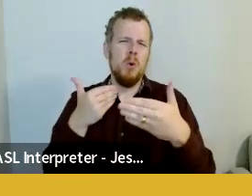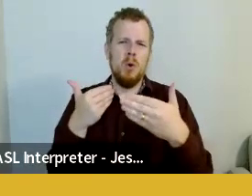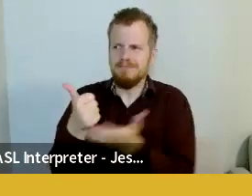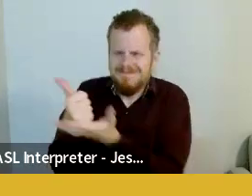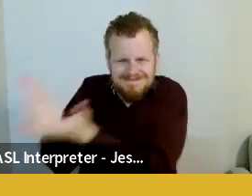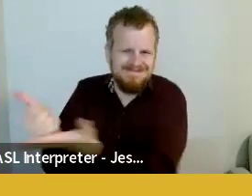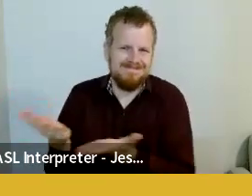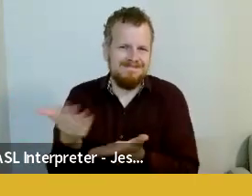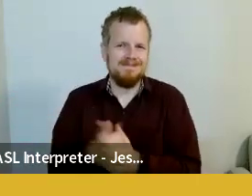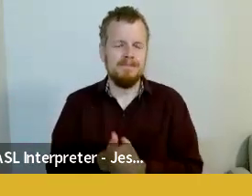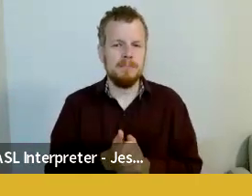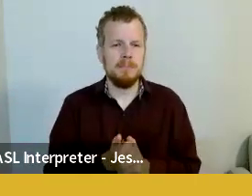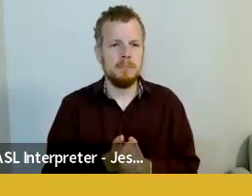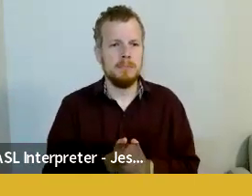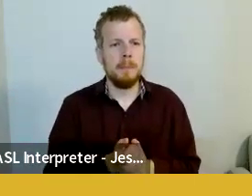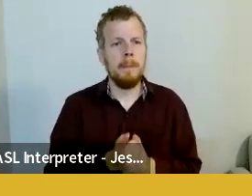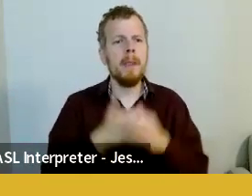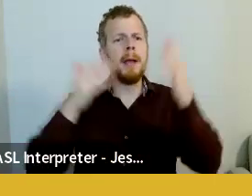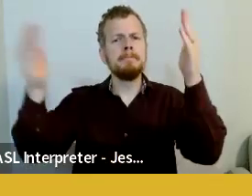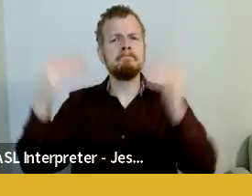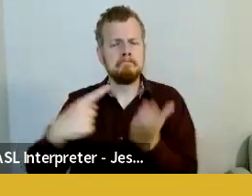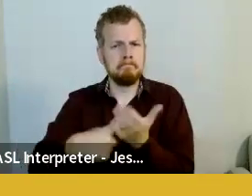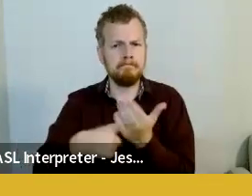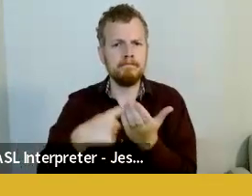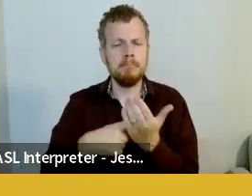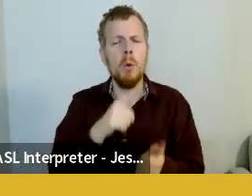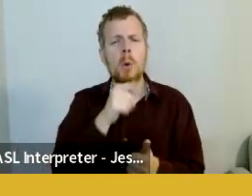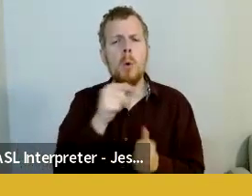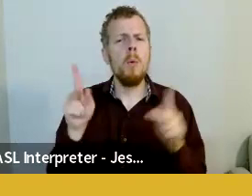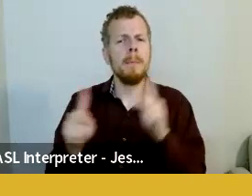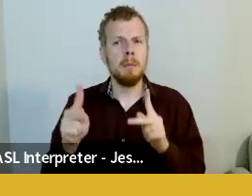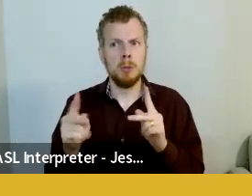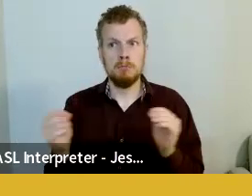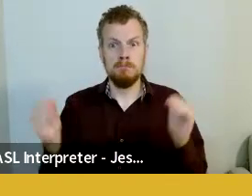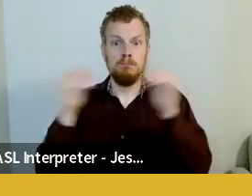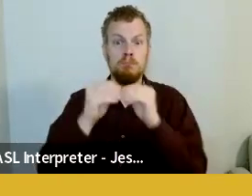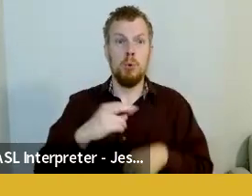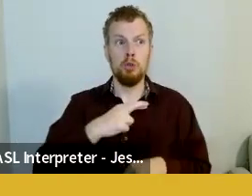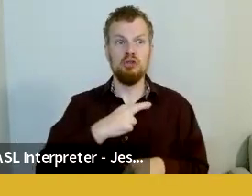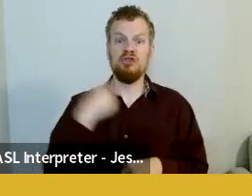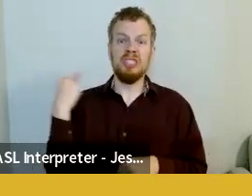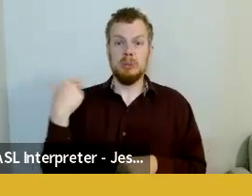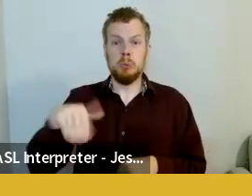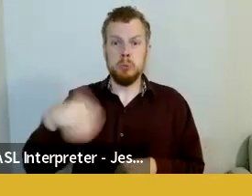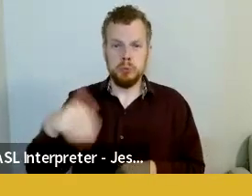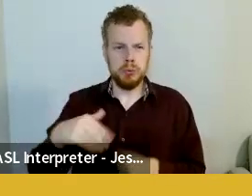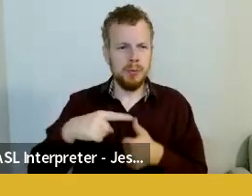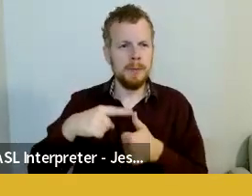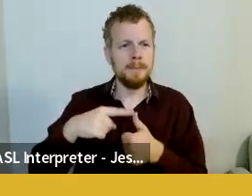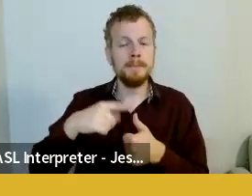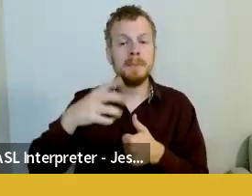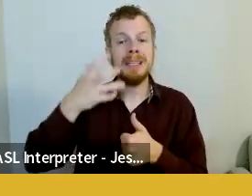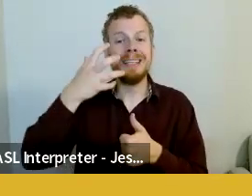Okay, so now we're talking about the groups most at risk for some of these problems. So extreme heat events